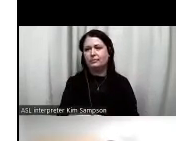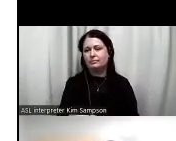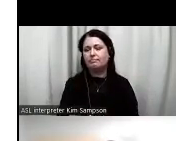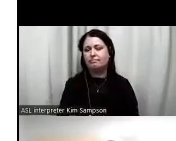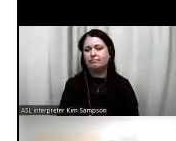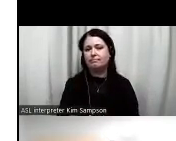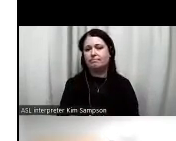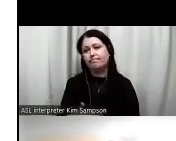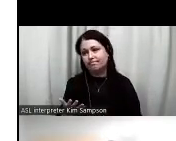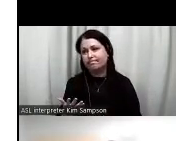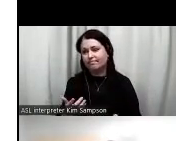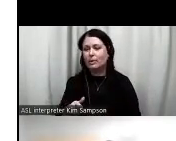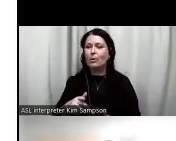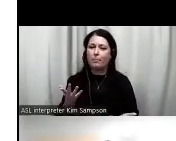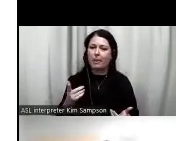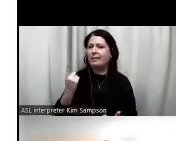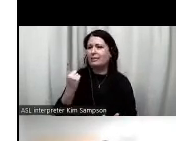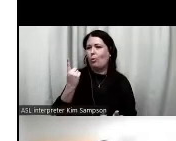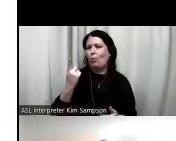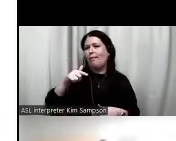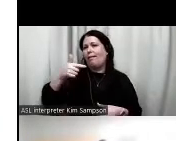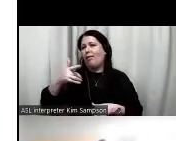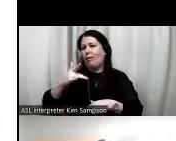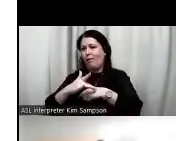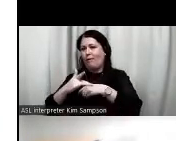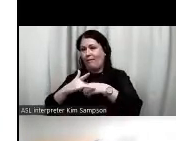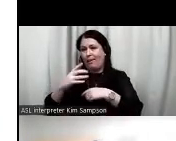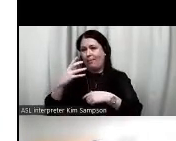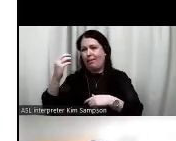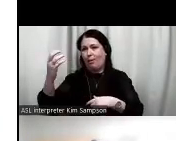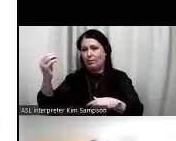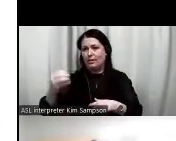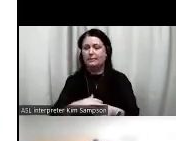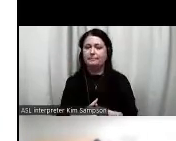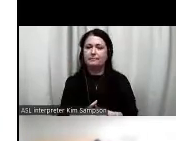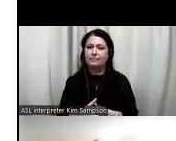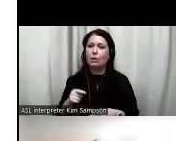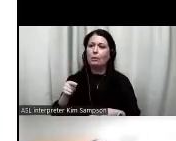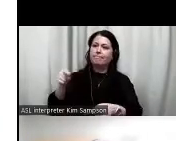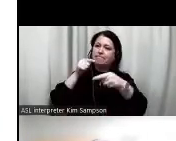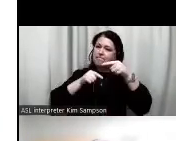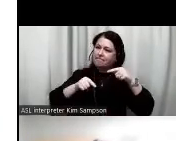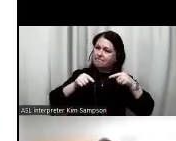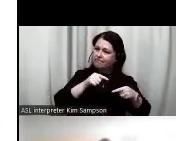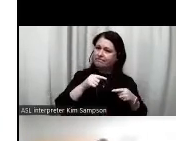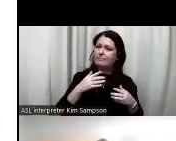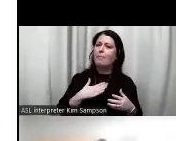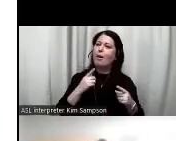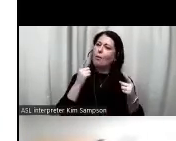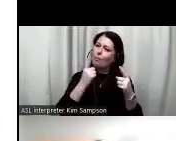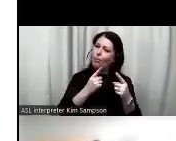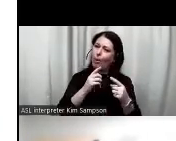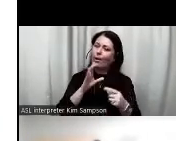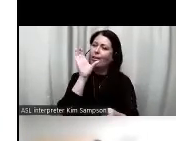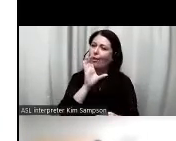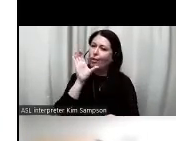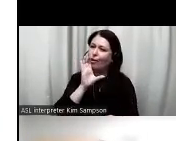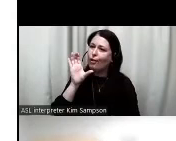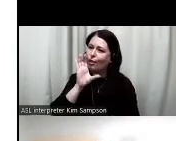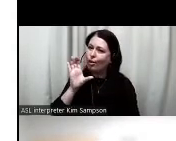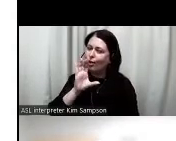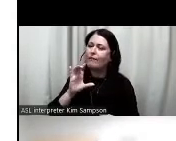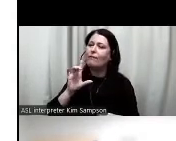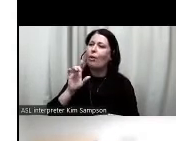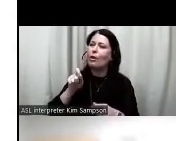that was the only other one I could find. Which just brings me back to the point that keep looking for